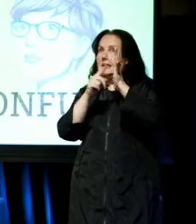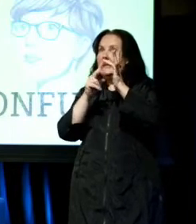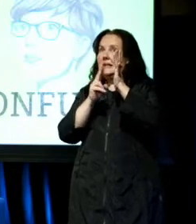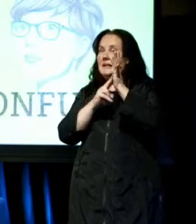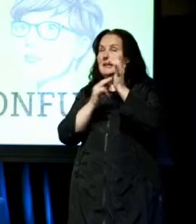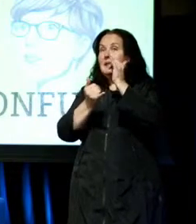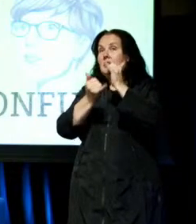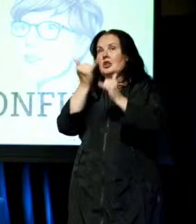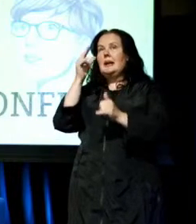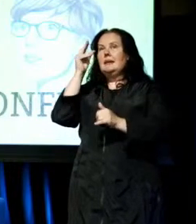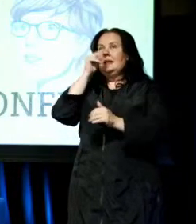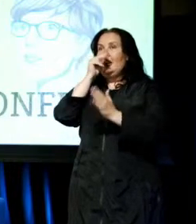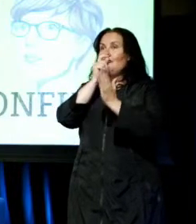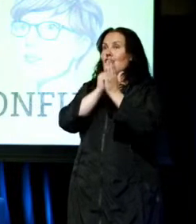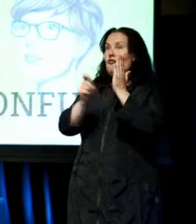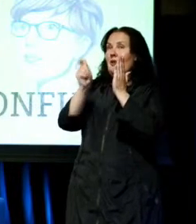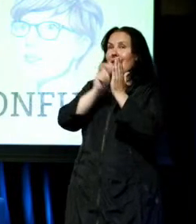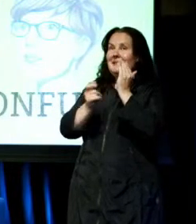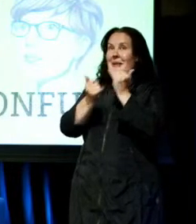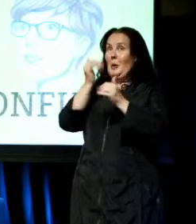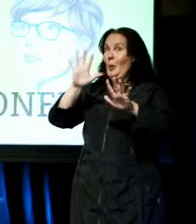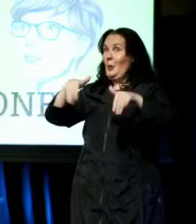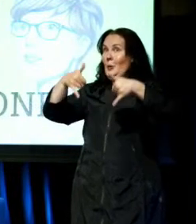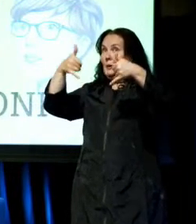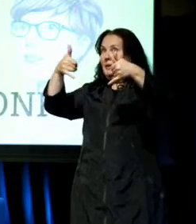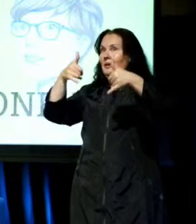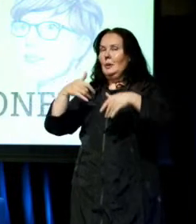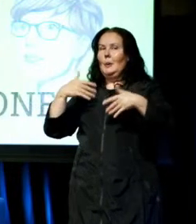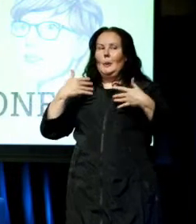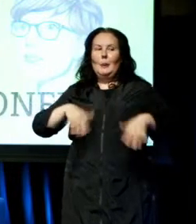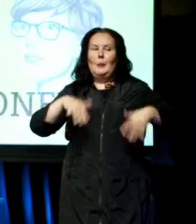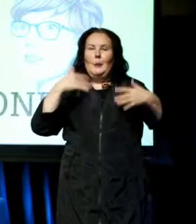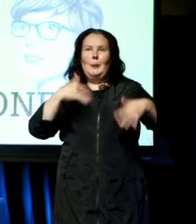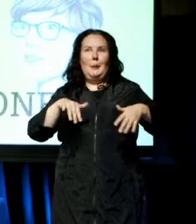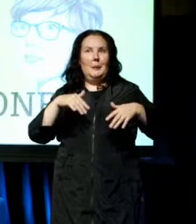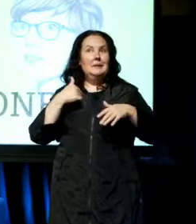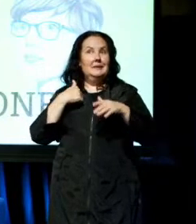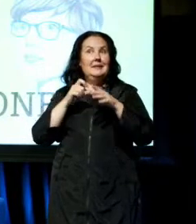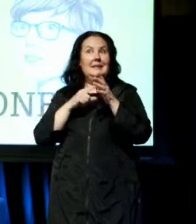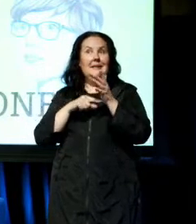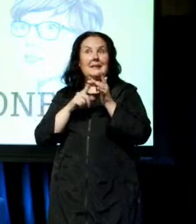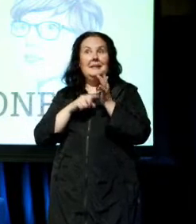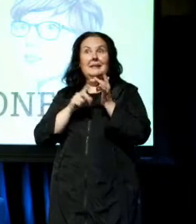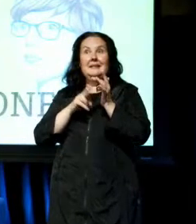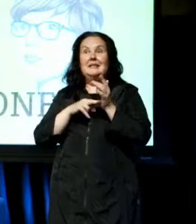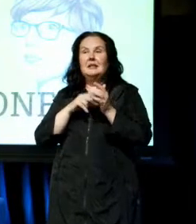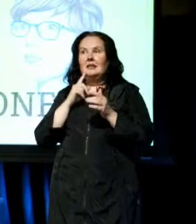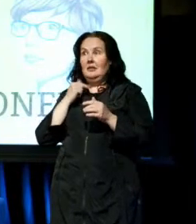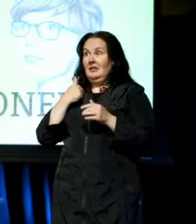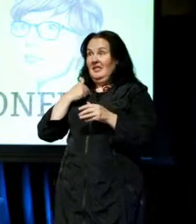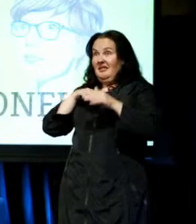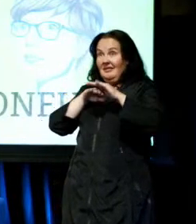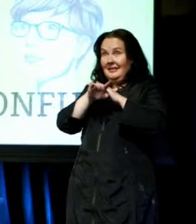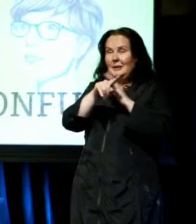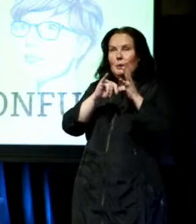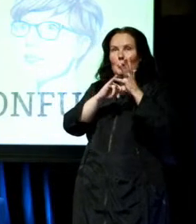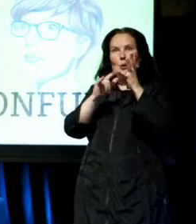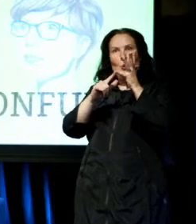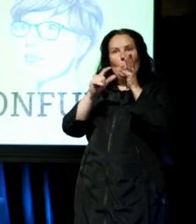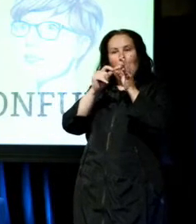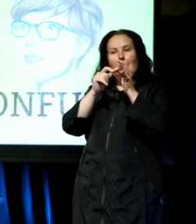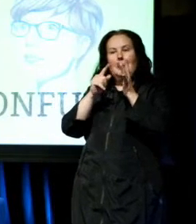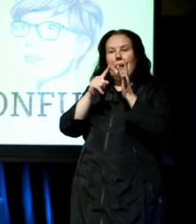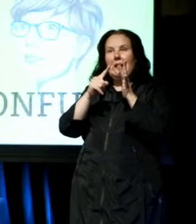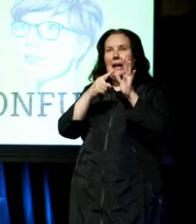that's impressive. I'm from Perth as well. I know. I went to Subiaco Library. No way. Subiaco? This is